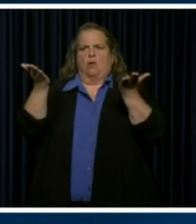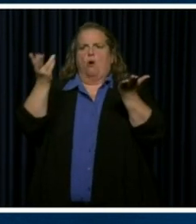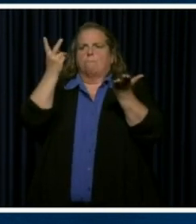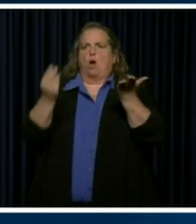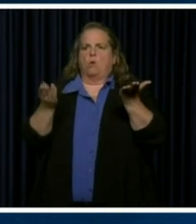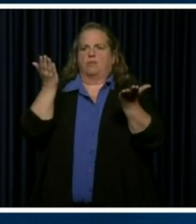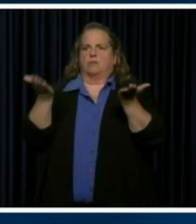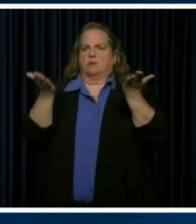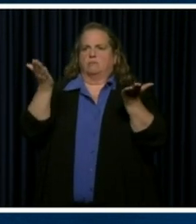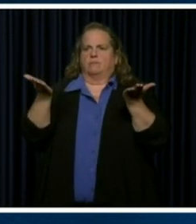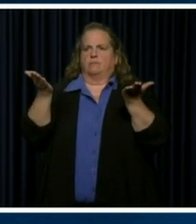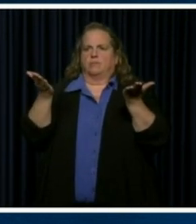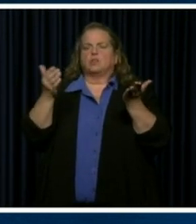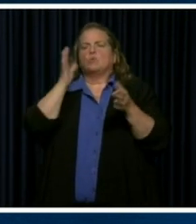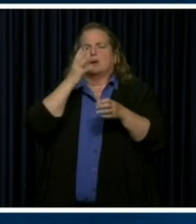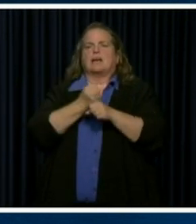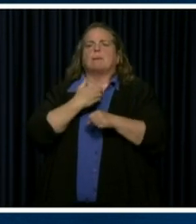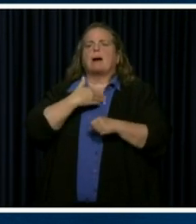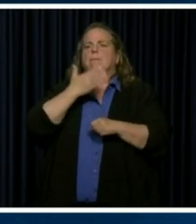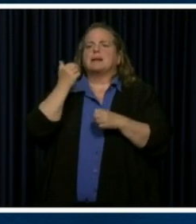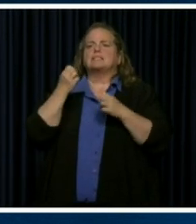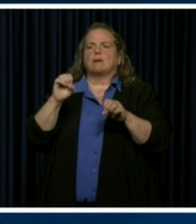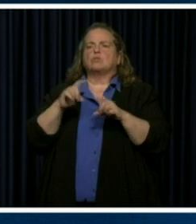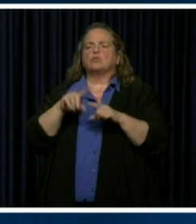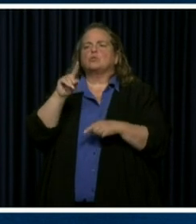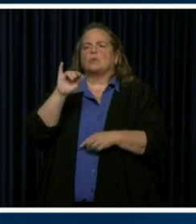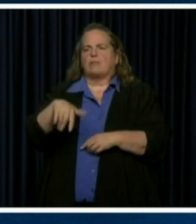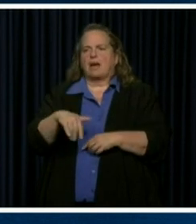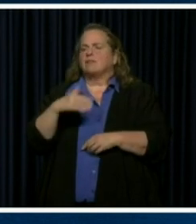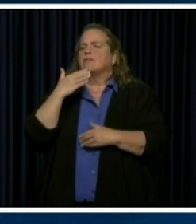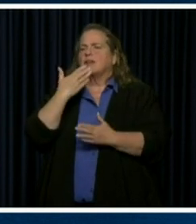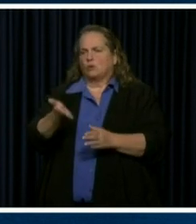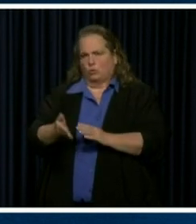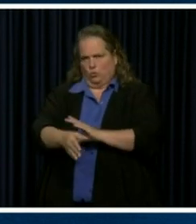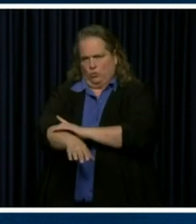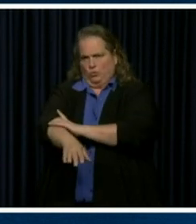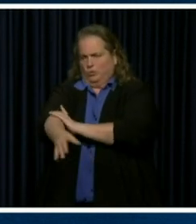best effort at doing that. Thank you.